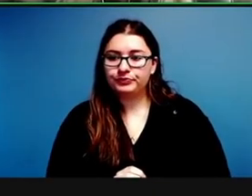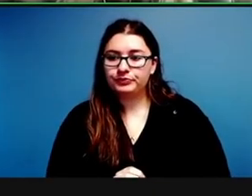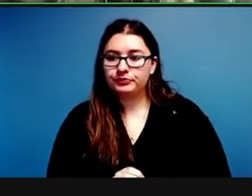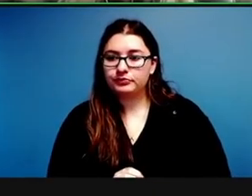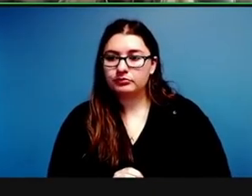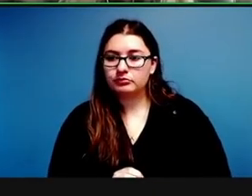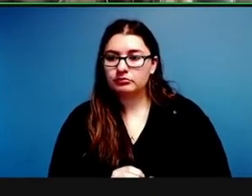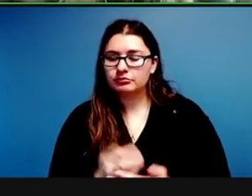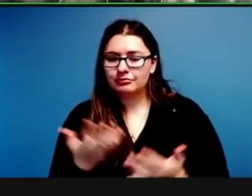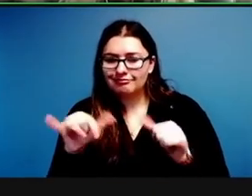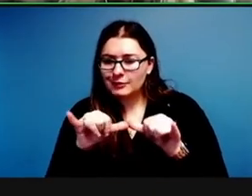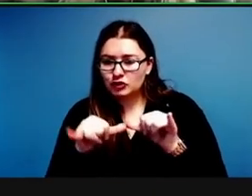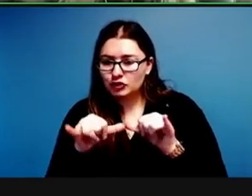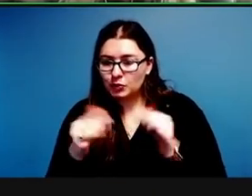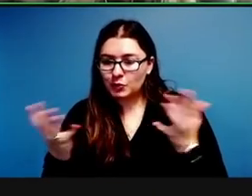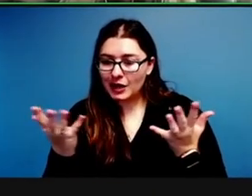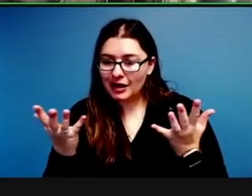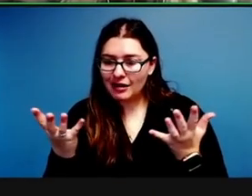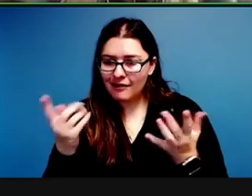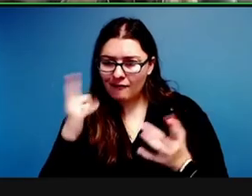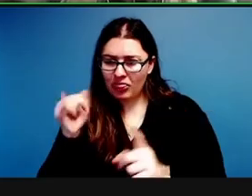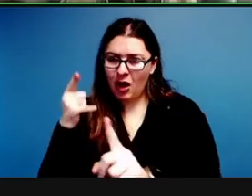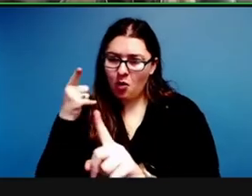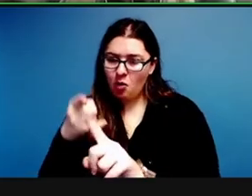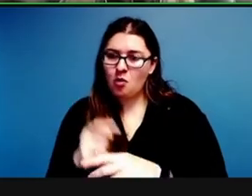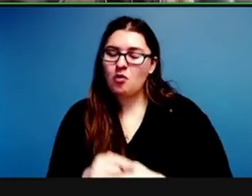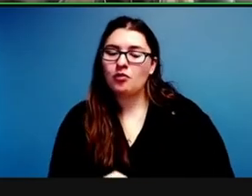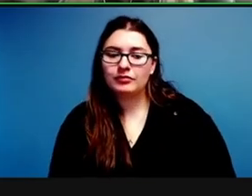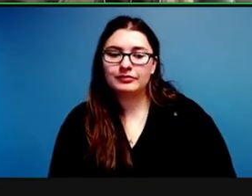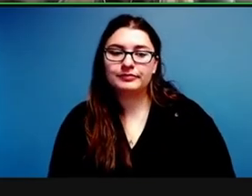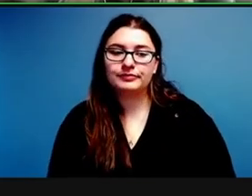What are we measuring in this goal?